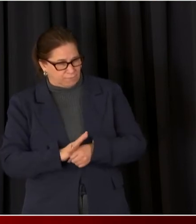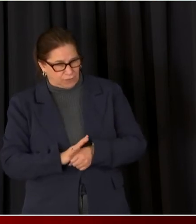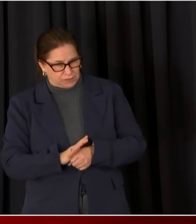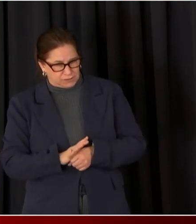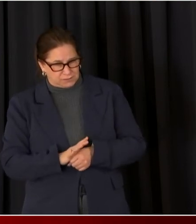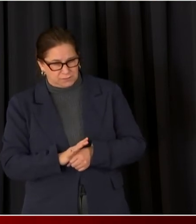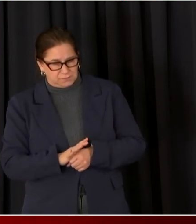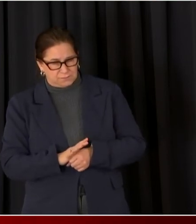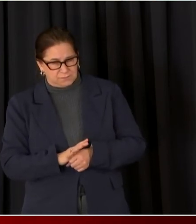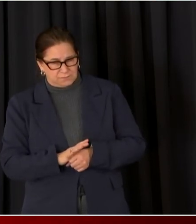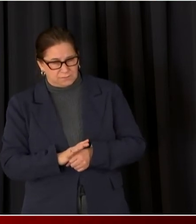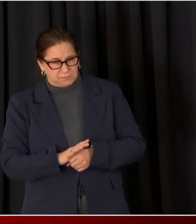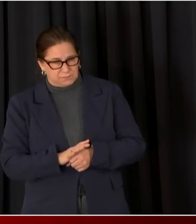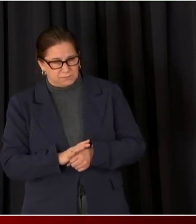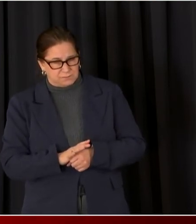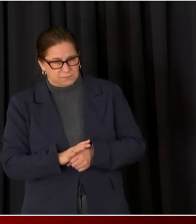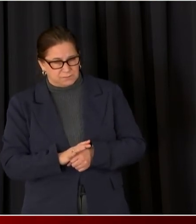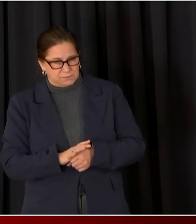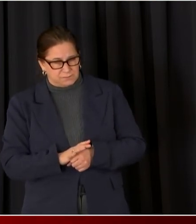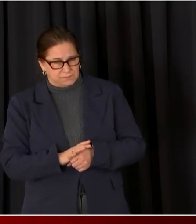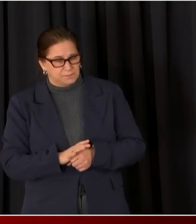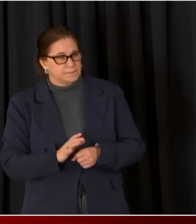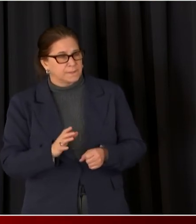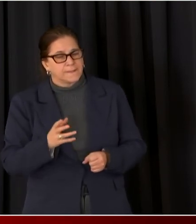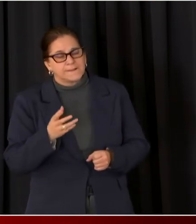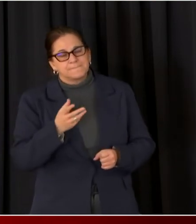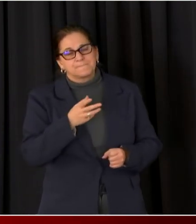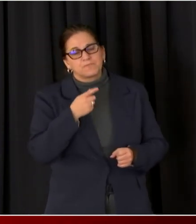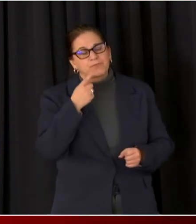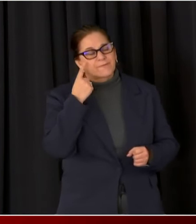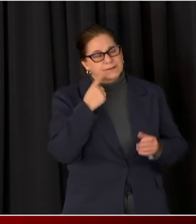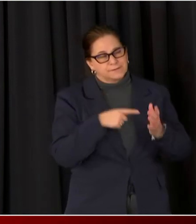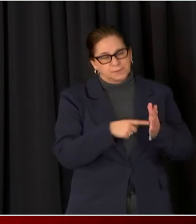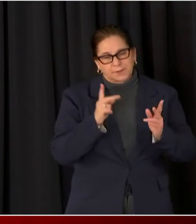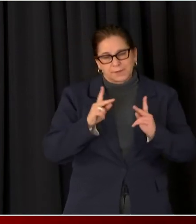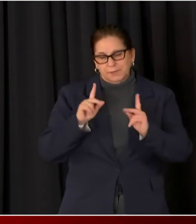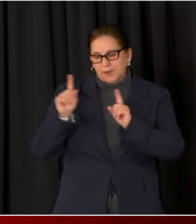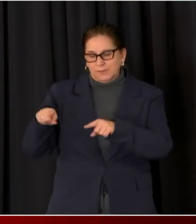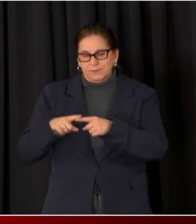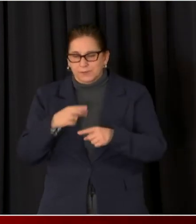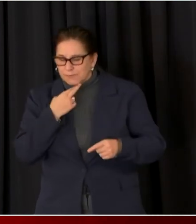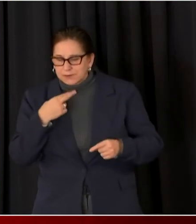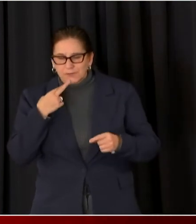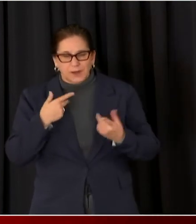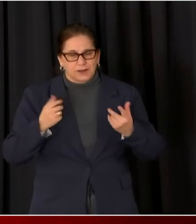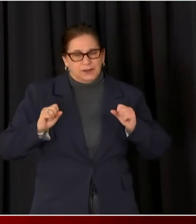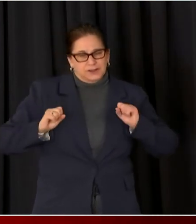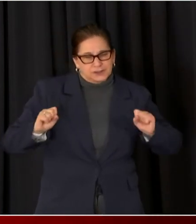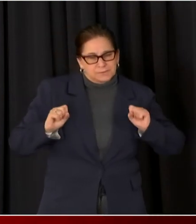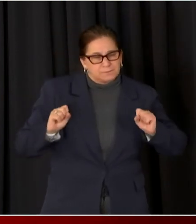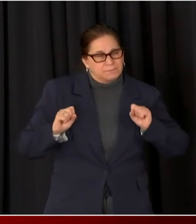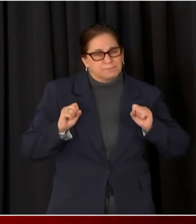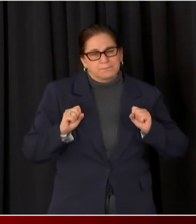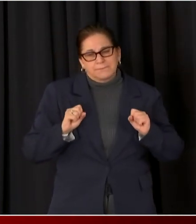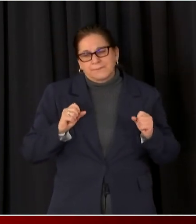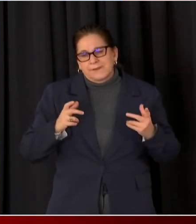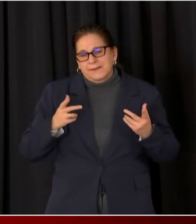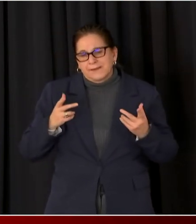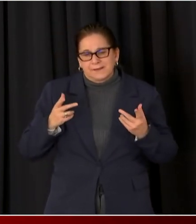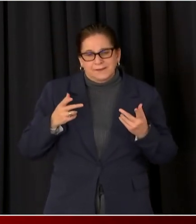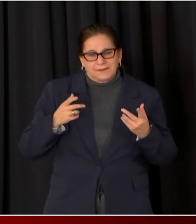restaurant. So why have the recent restrictions been more focused on sporting events and gyms versus closing indoor